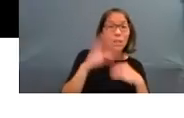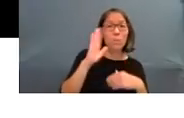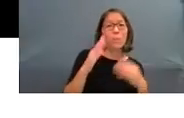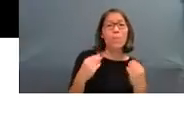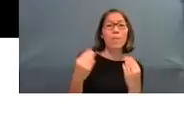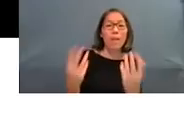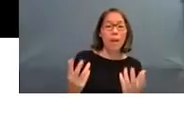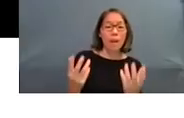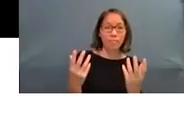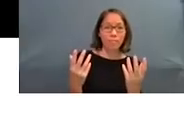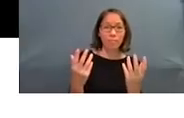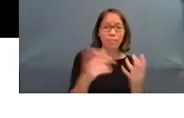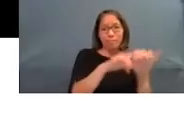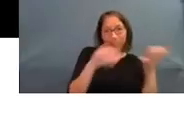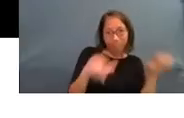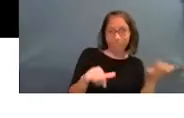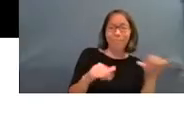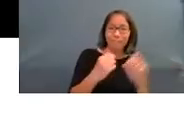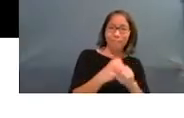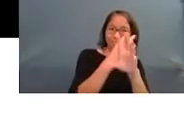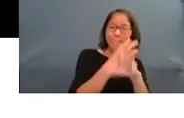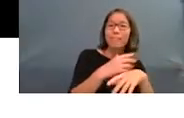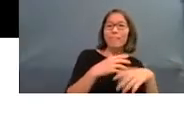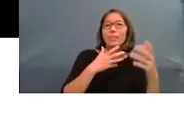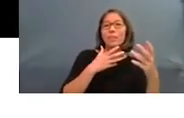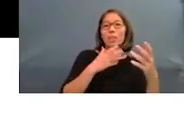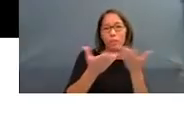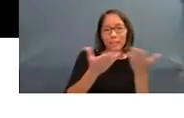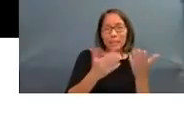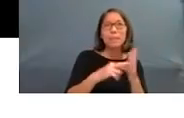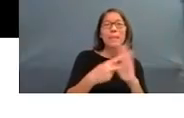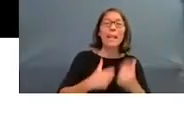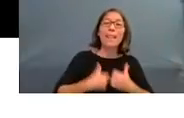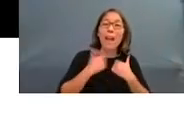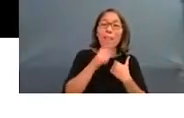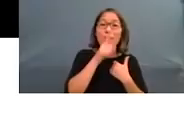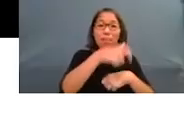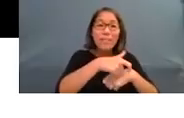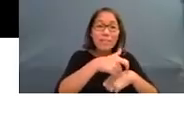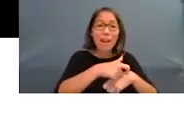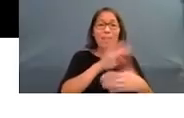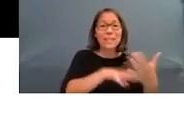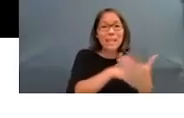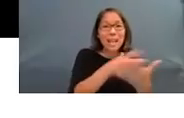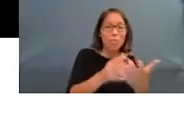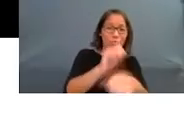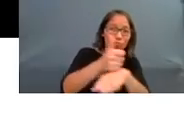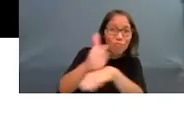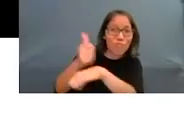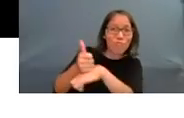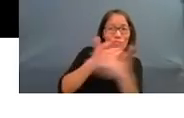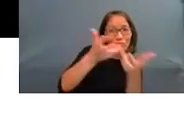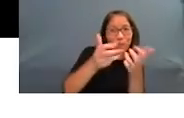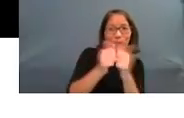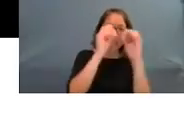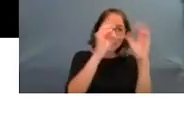providing synchronous components, some synchronous services, meaning that live, real-time, scheduled interaction with teachers and